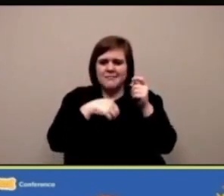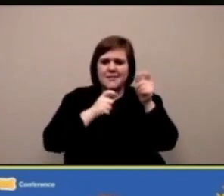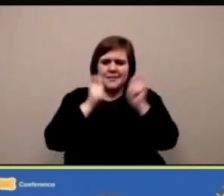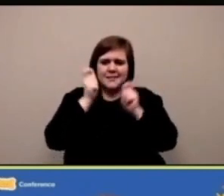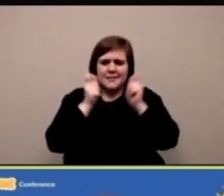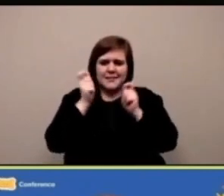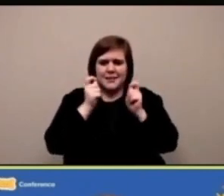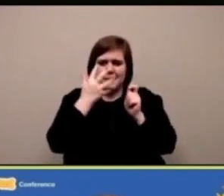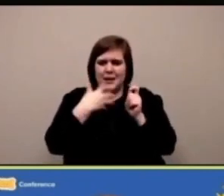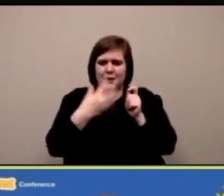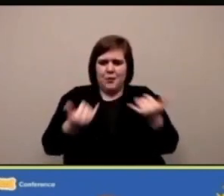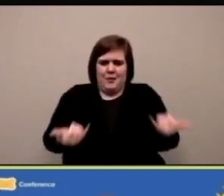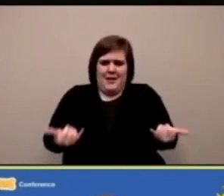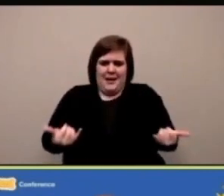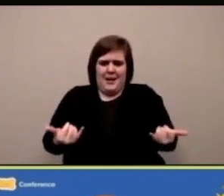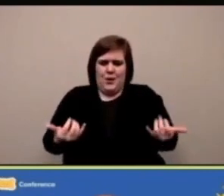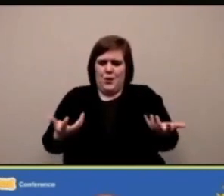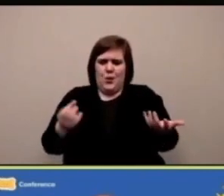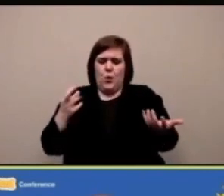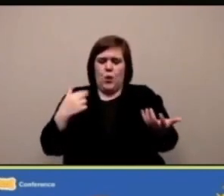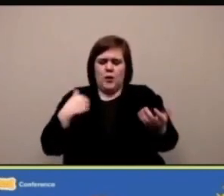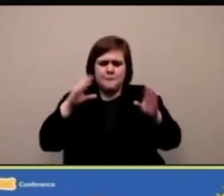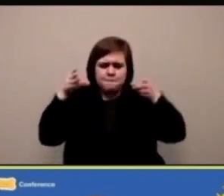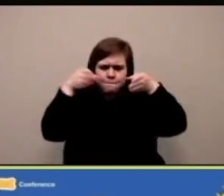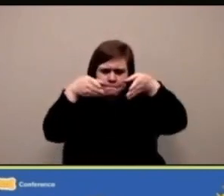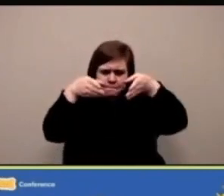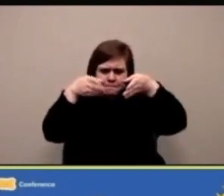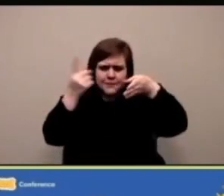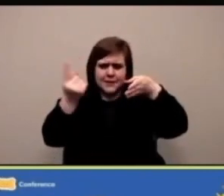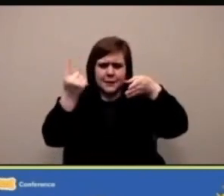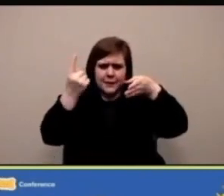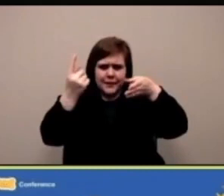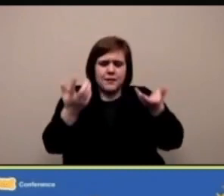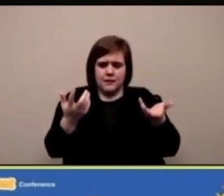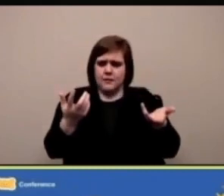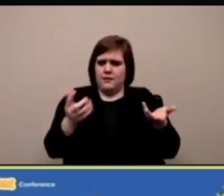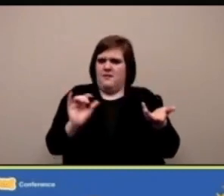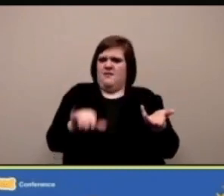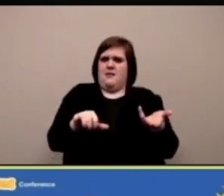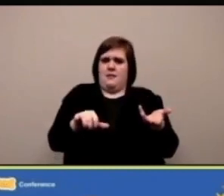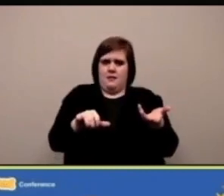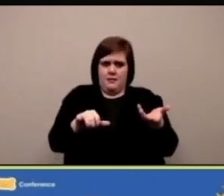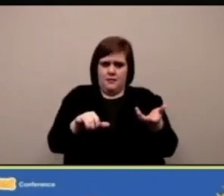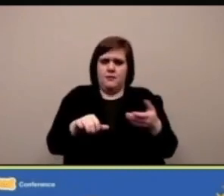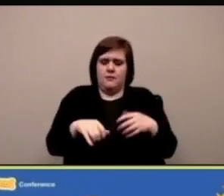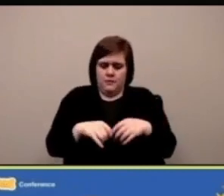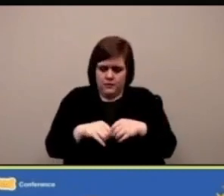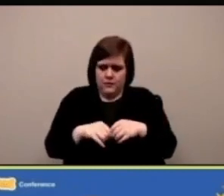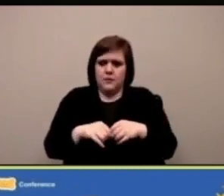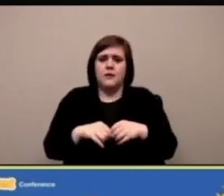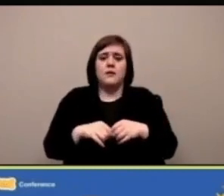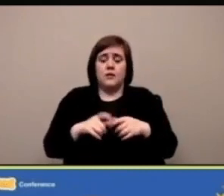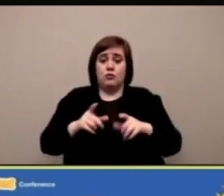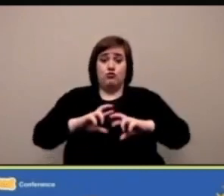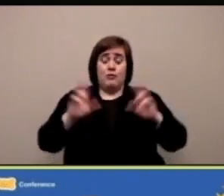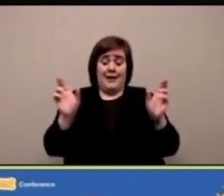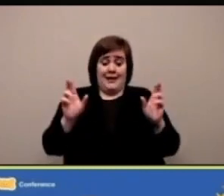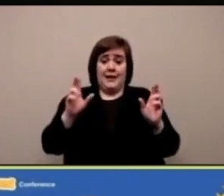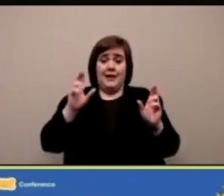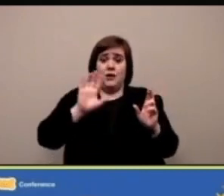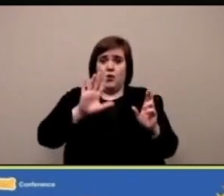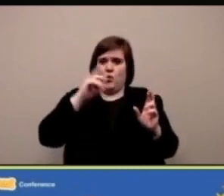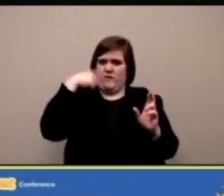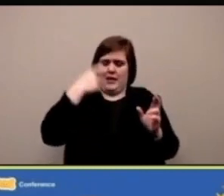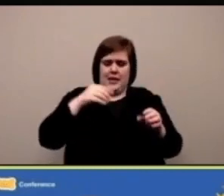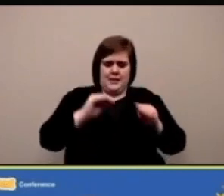now, or like you're concentrating. And then when you're ready, you can take a picture of your face and think about how you might